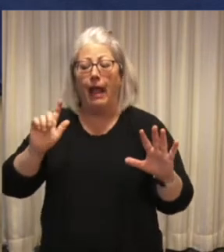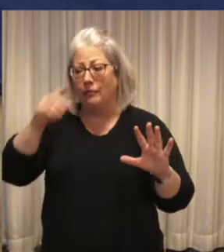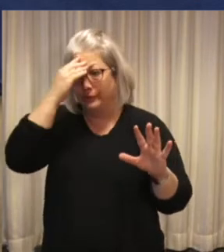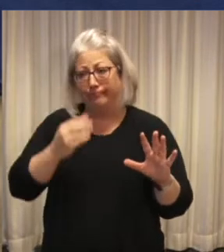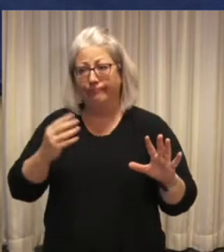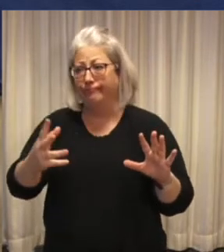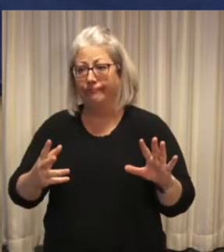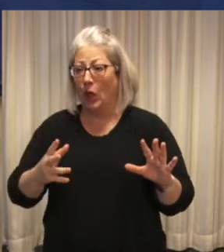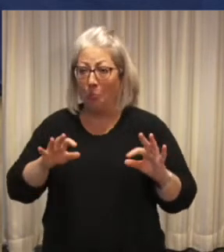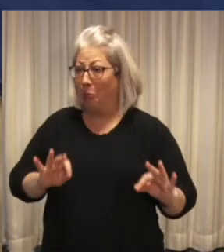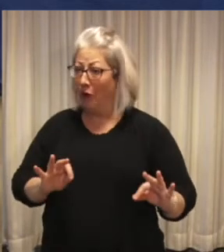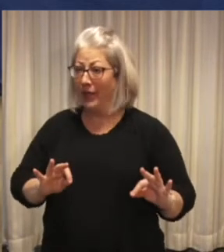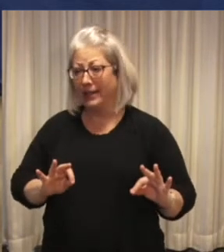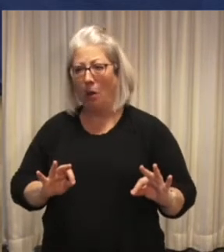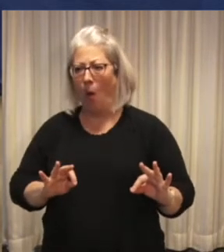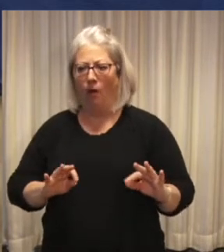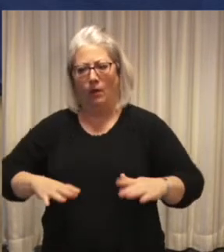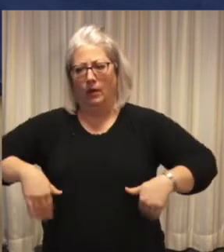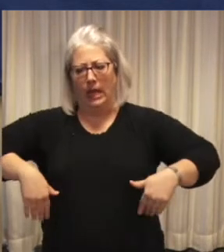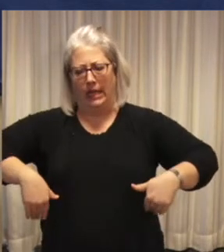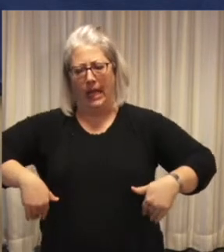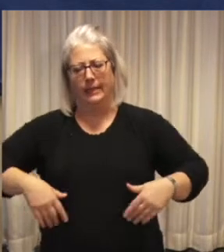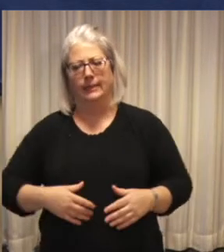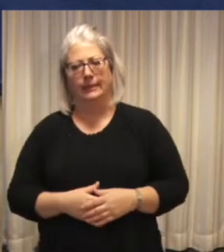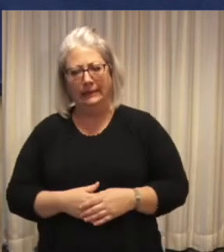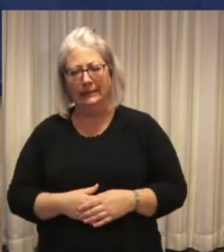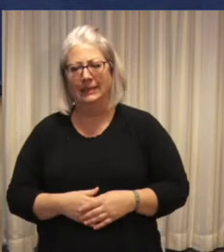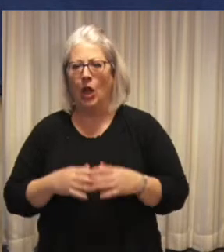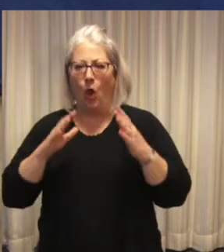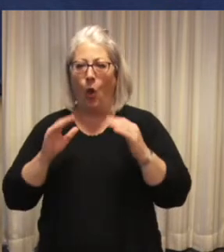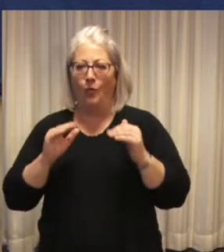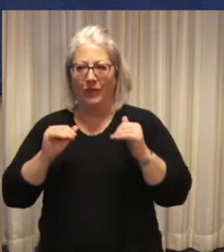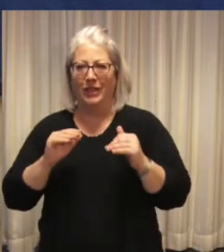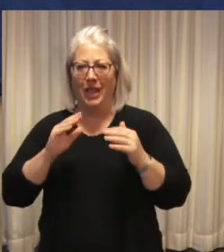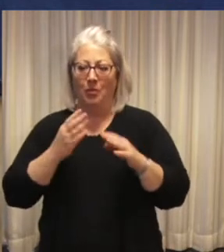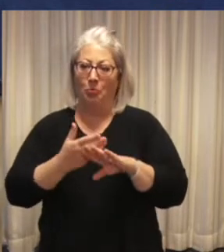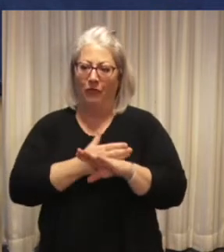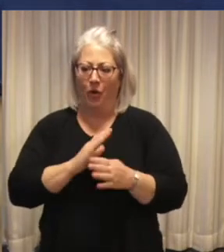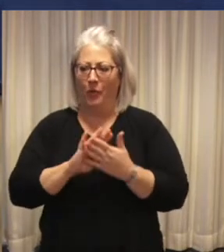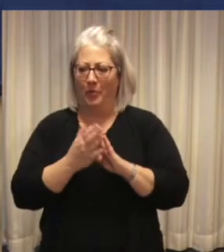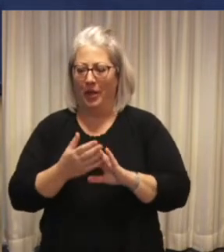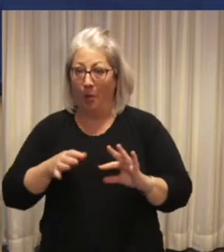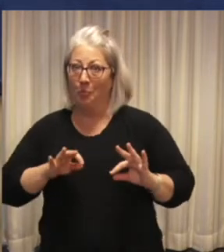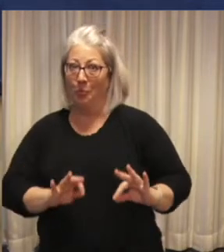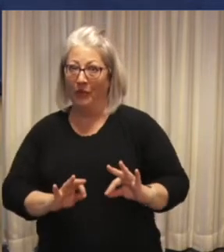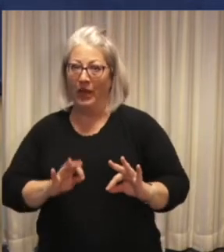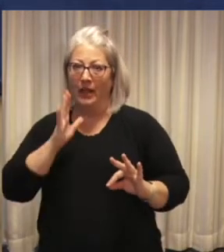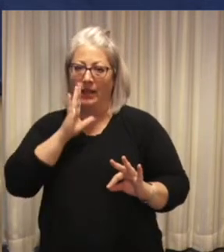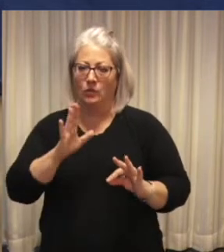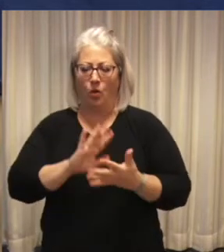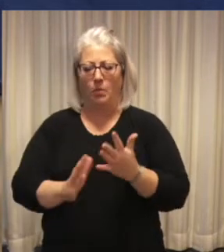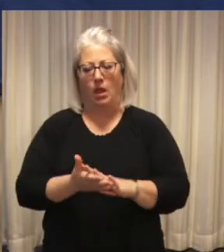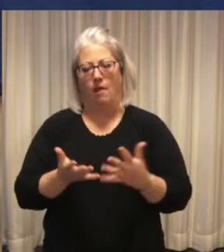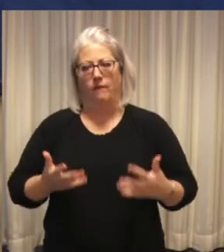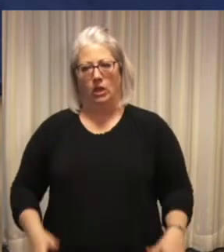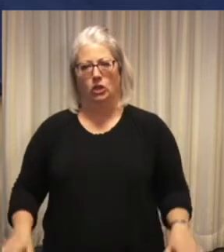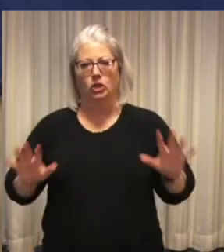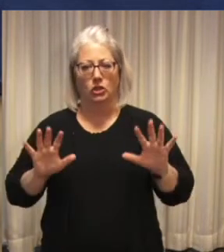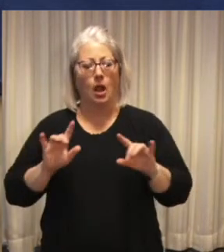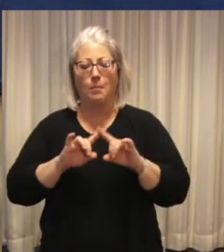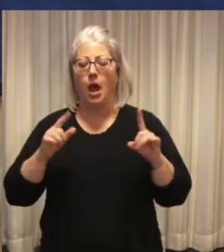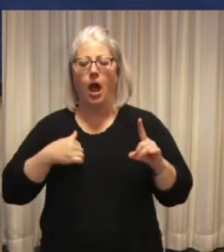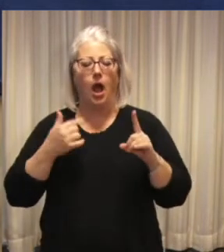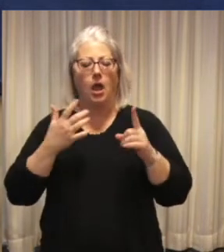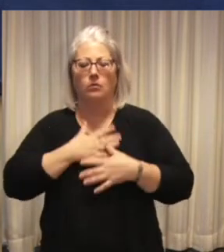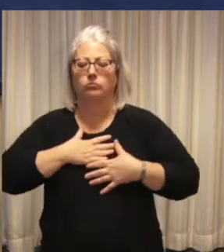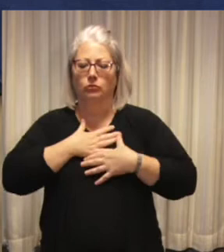How? Hopefully it'll end before we get perfect yeah, at it. I hope so. But, you know, we're getting better. And I appreciate the parents and the students and